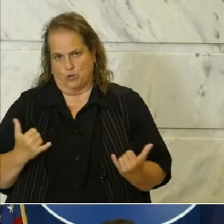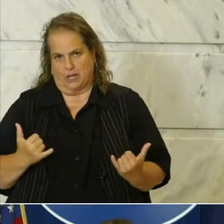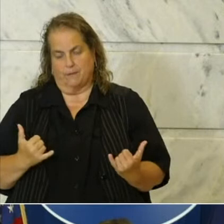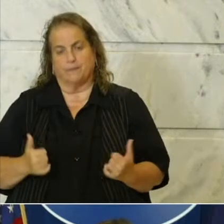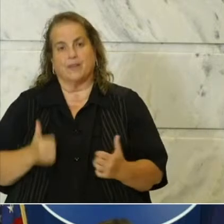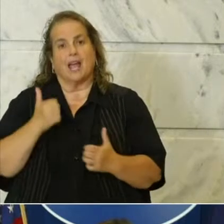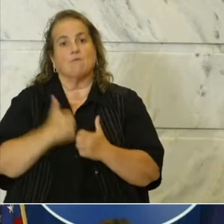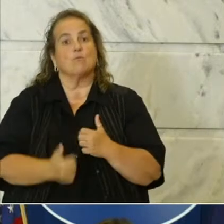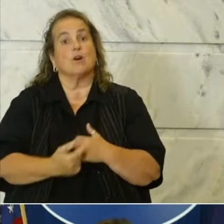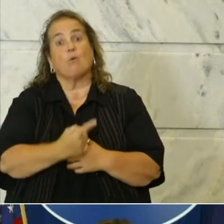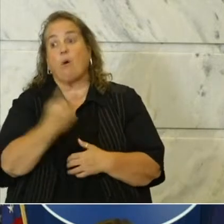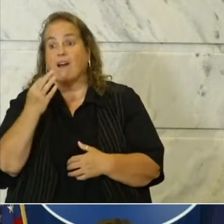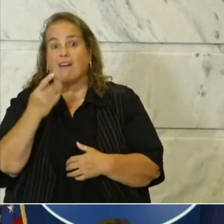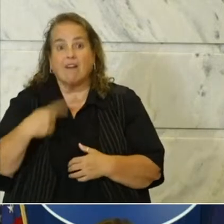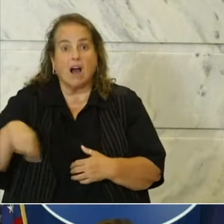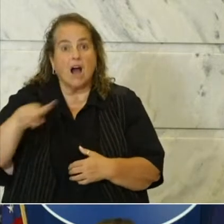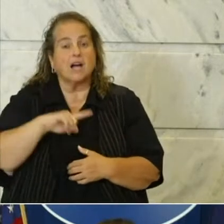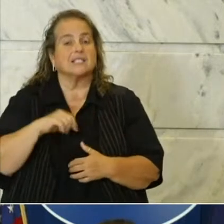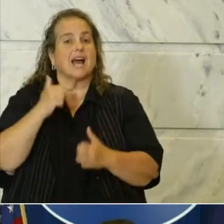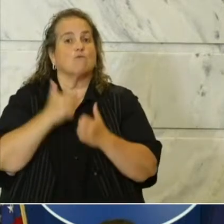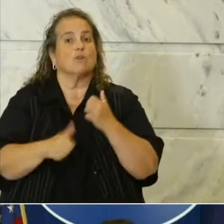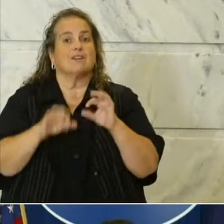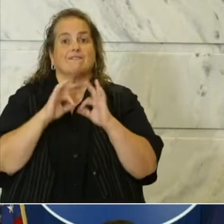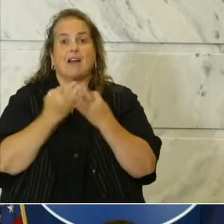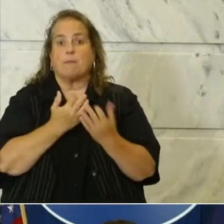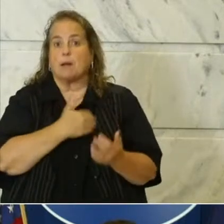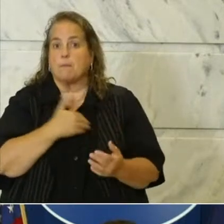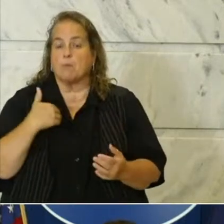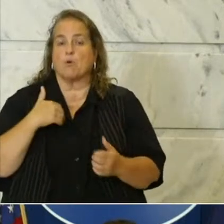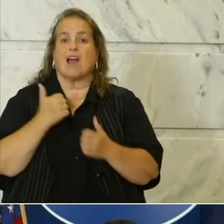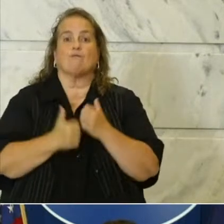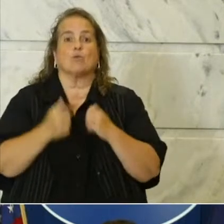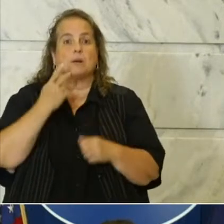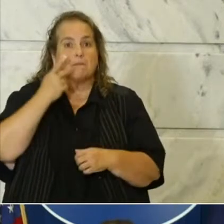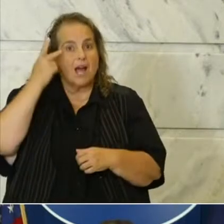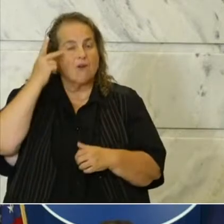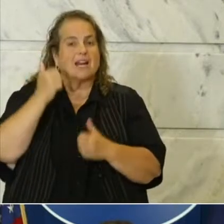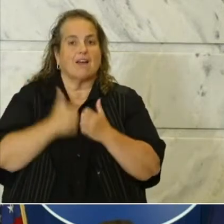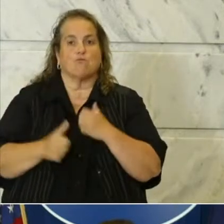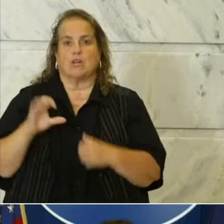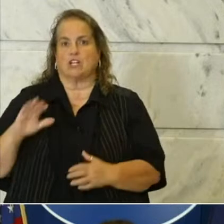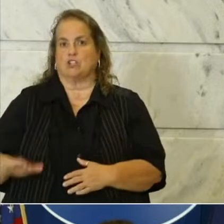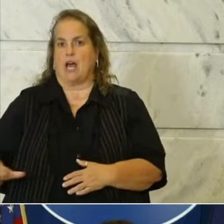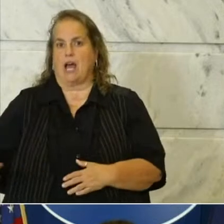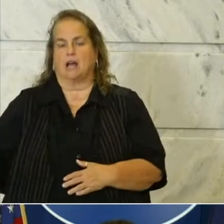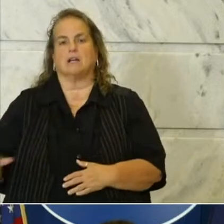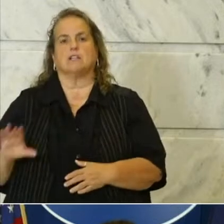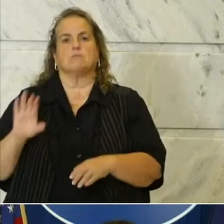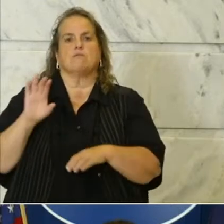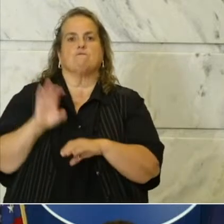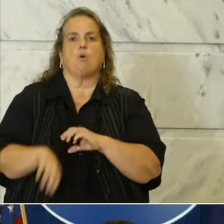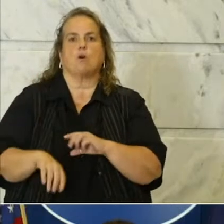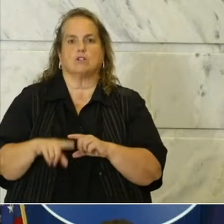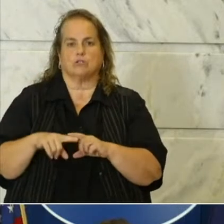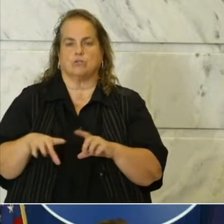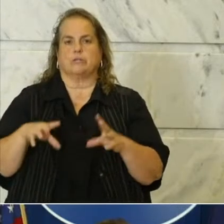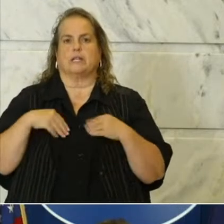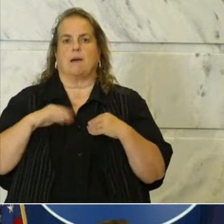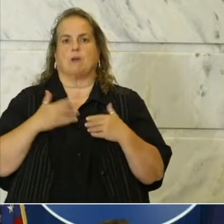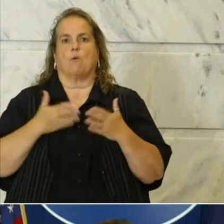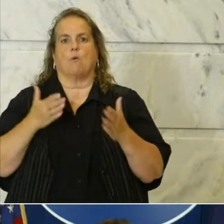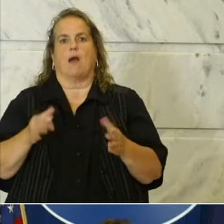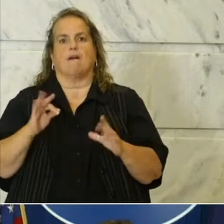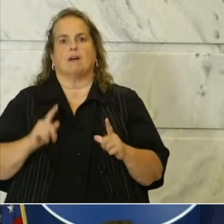Every one of us, every family member, every parent, every child has been forced to adapt our way of life because of this